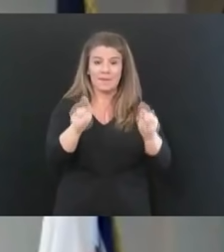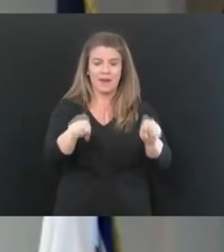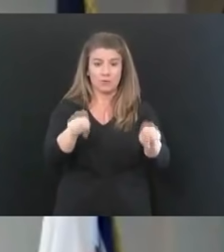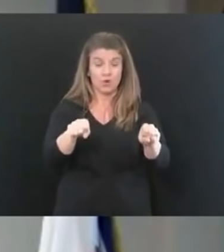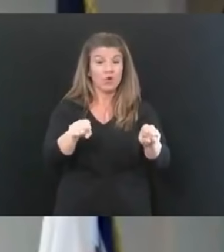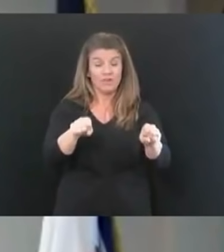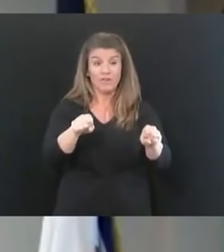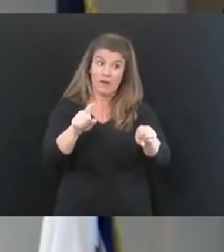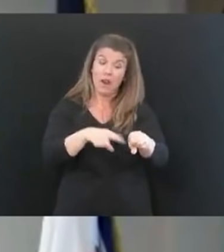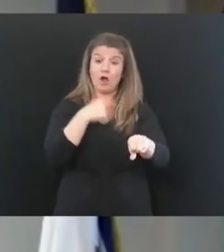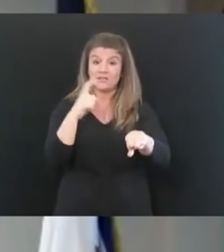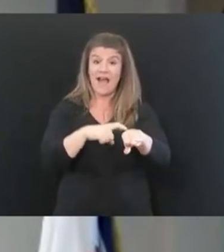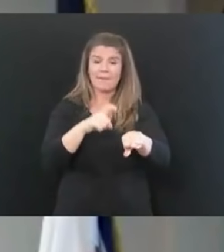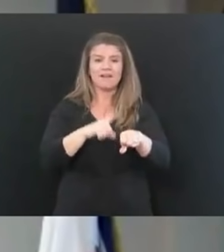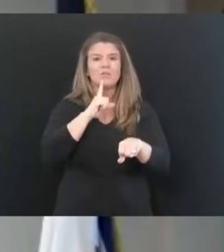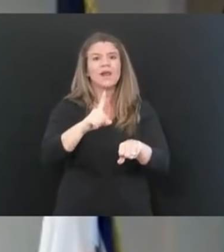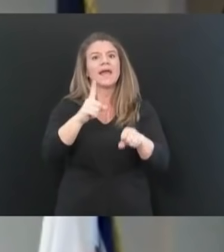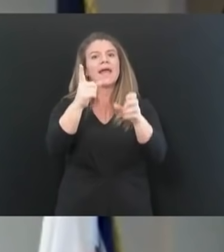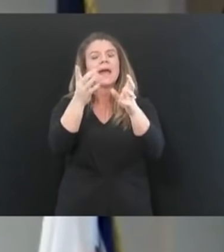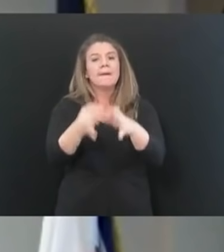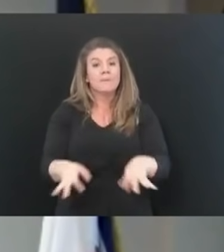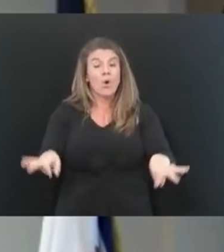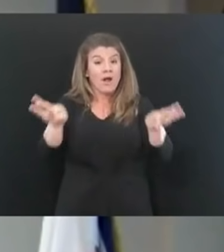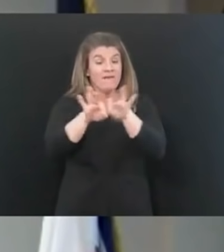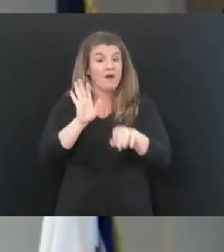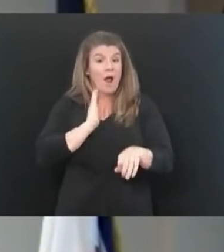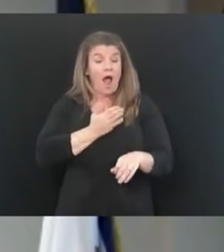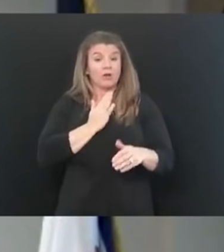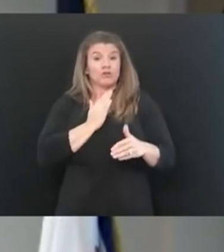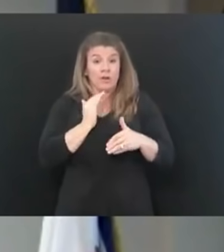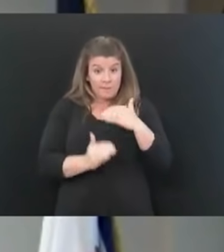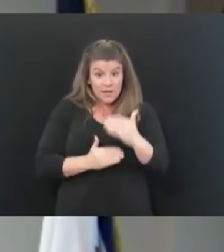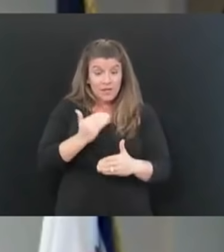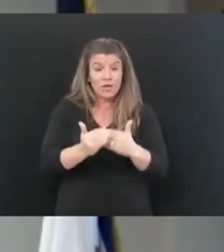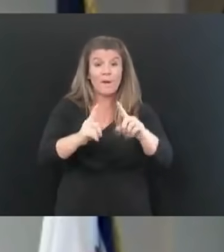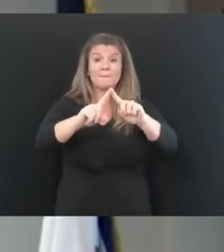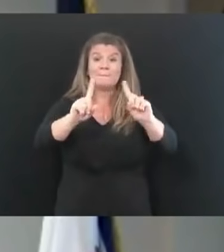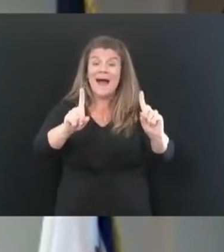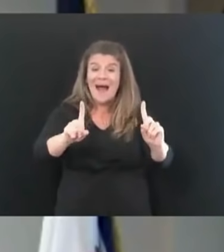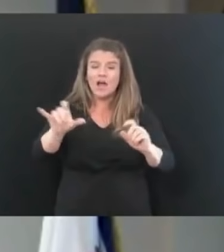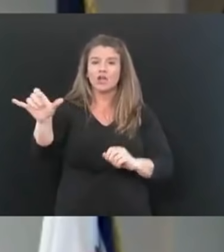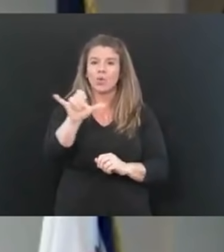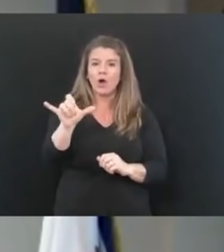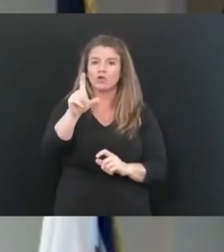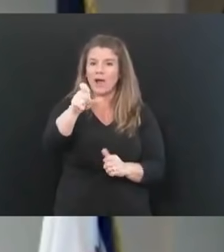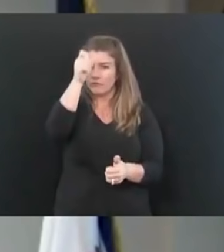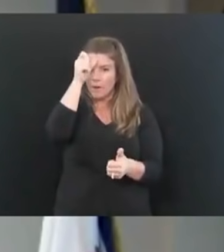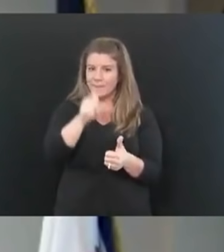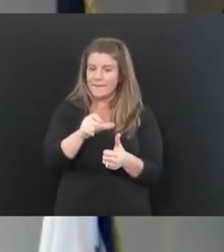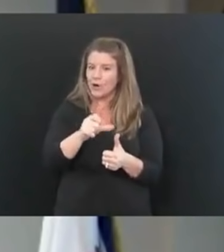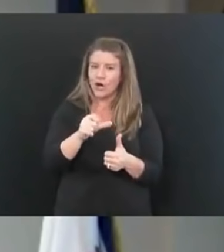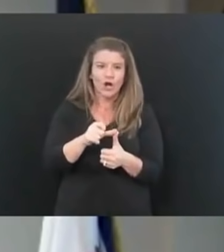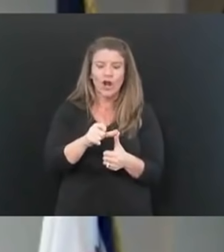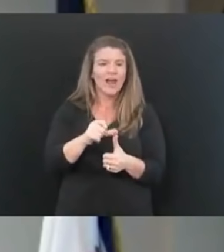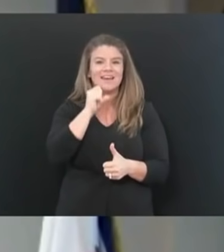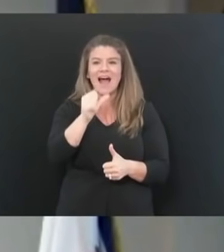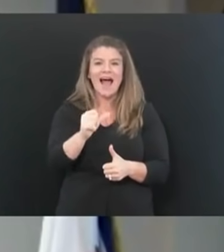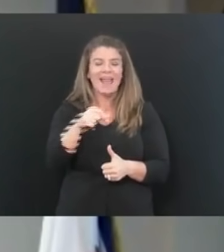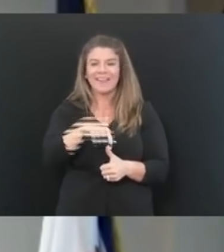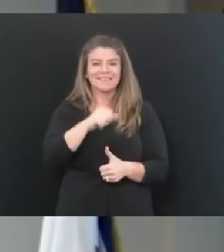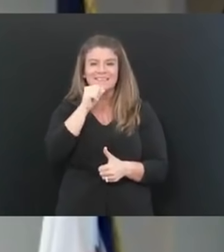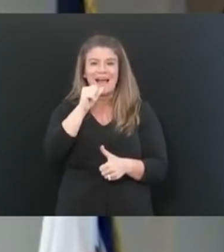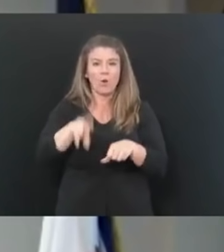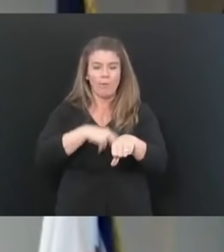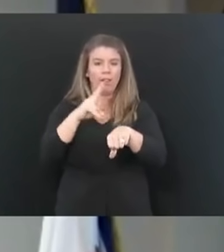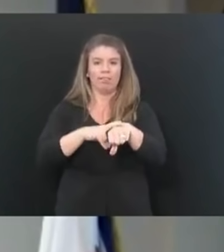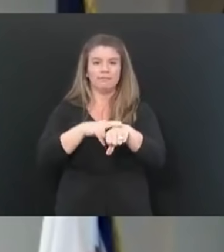time. And it is critical and important to make this move, but it's also really important to not do so simply going back to normal. That